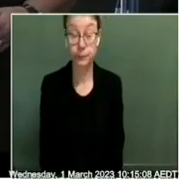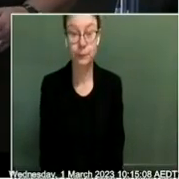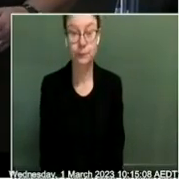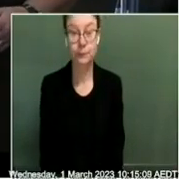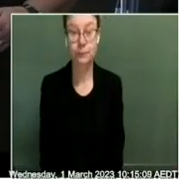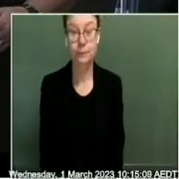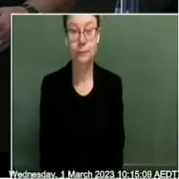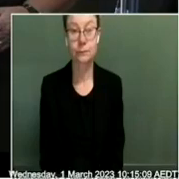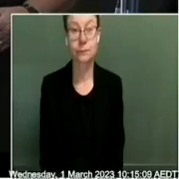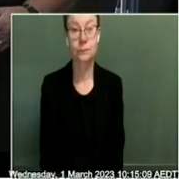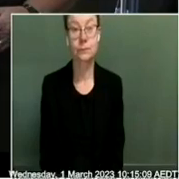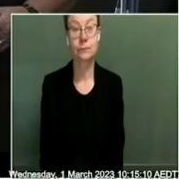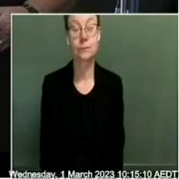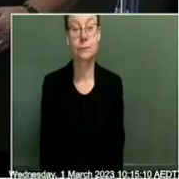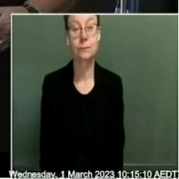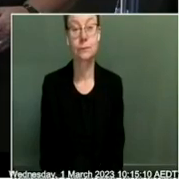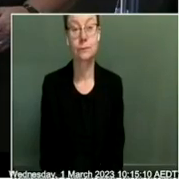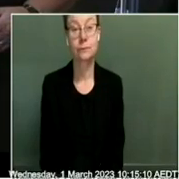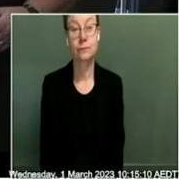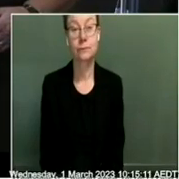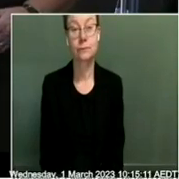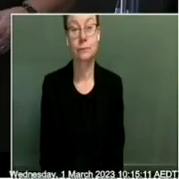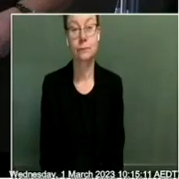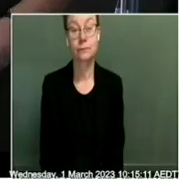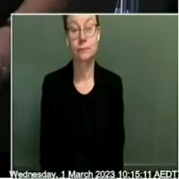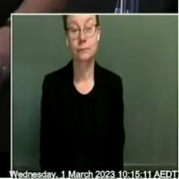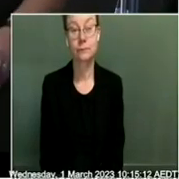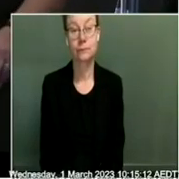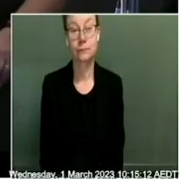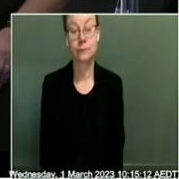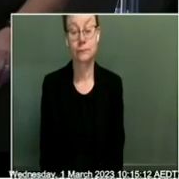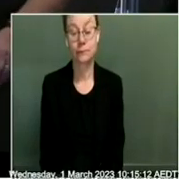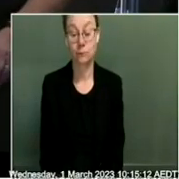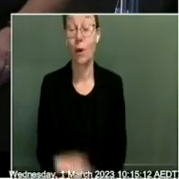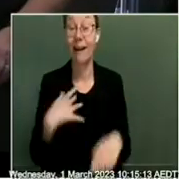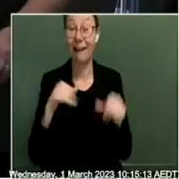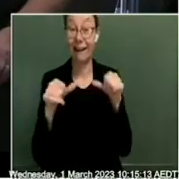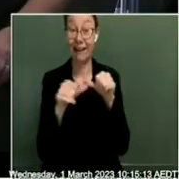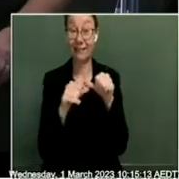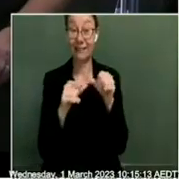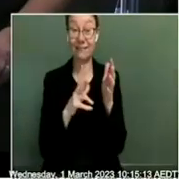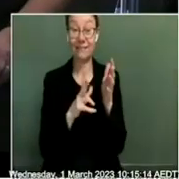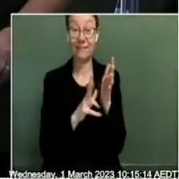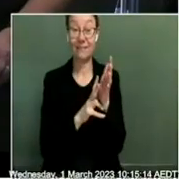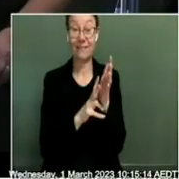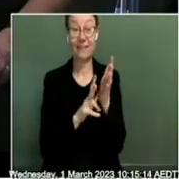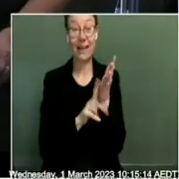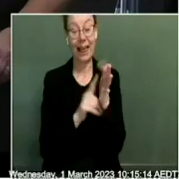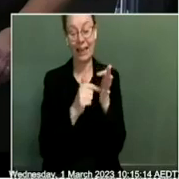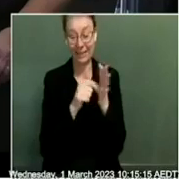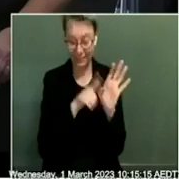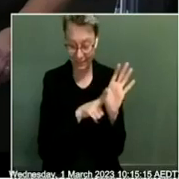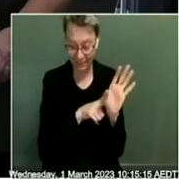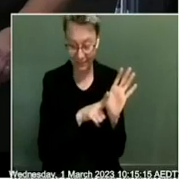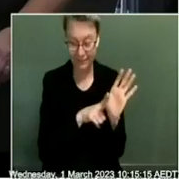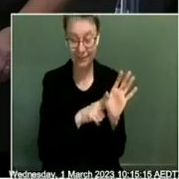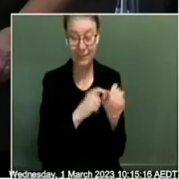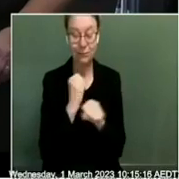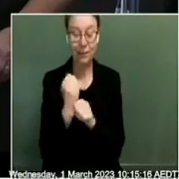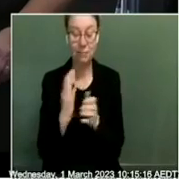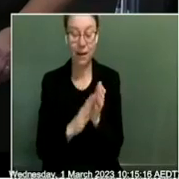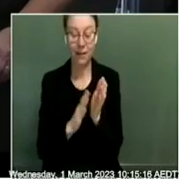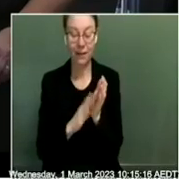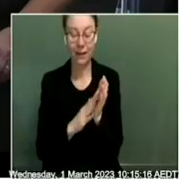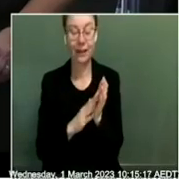Auntie Letty, my grandmother, Lyle Foster, Valletta Foster,